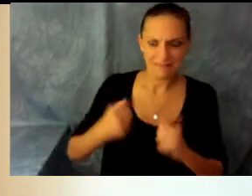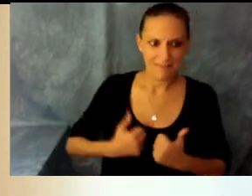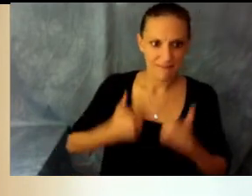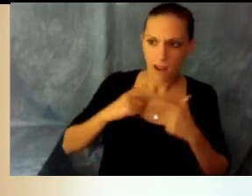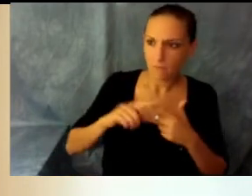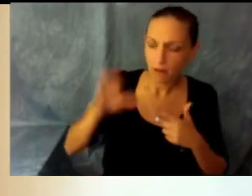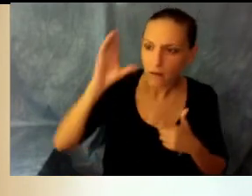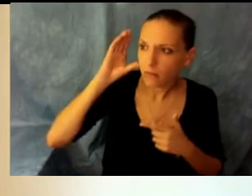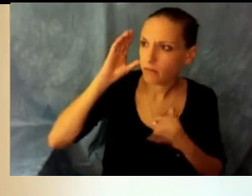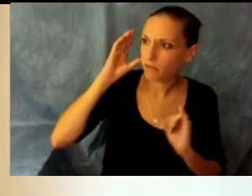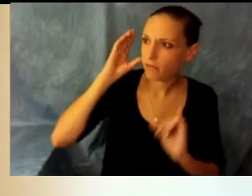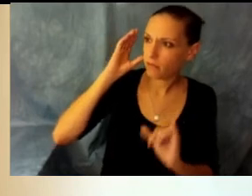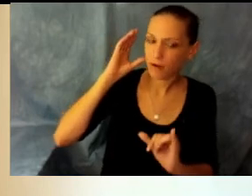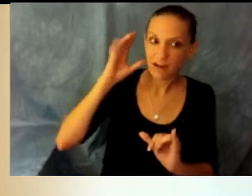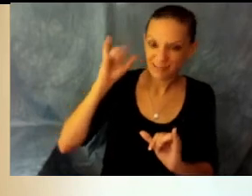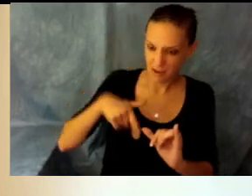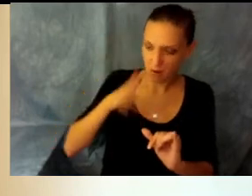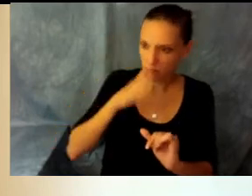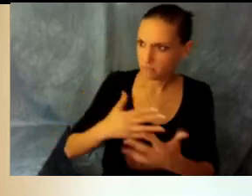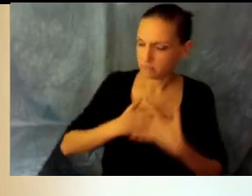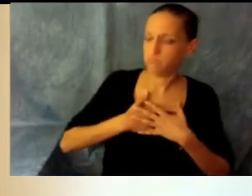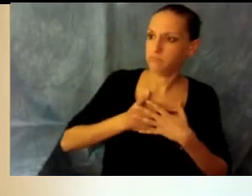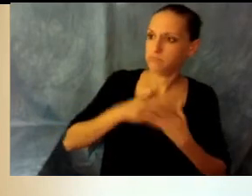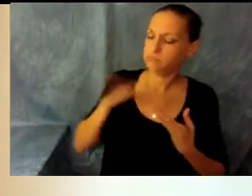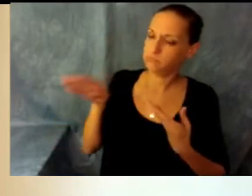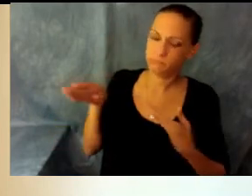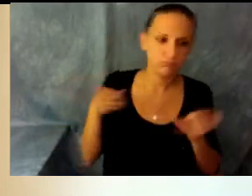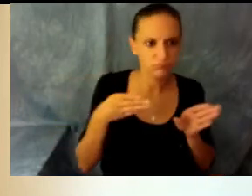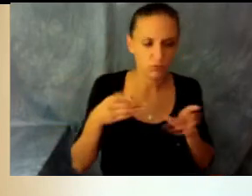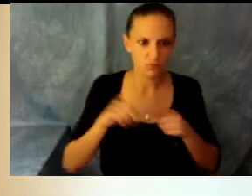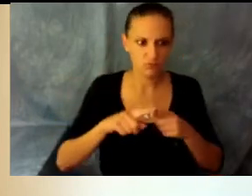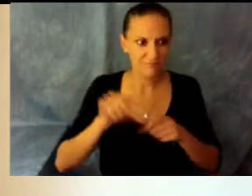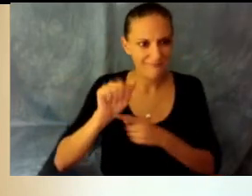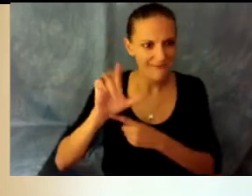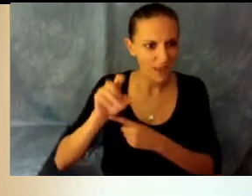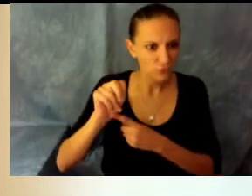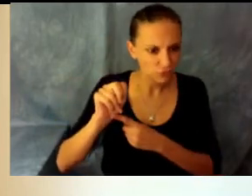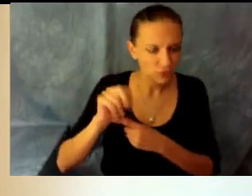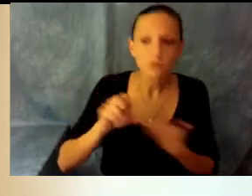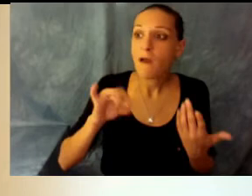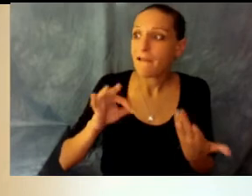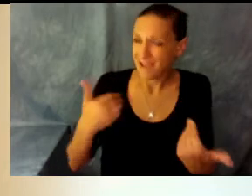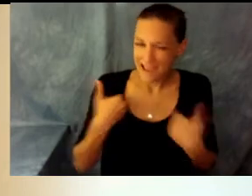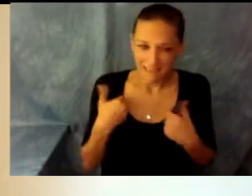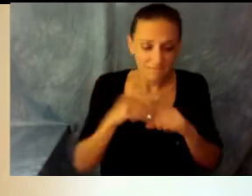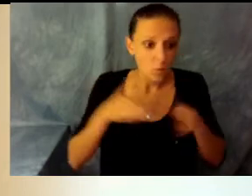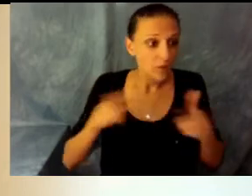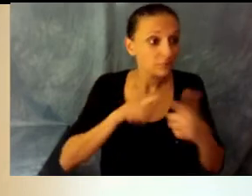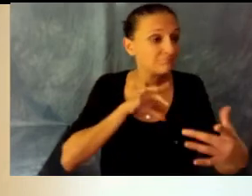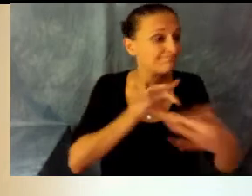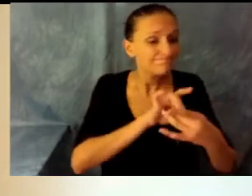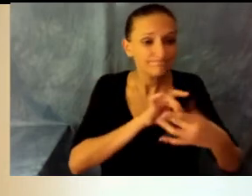so impactful that it will move them to do something. And so if there are ways to connect with college kids,